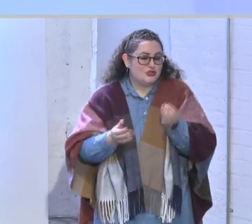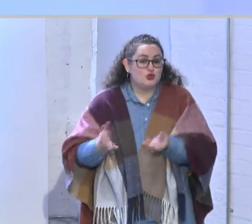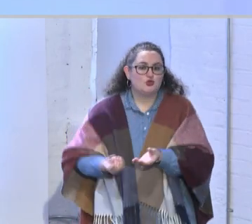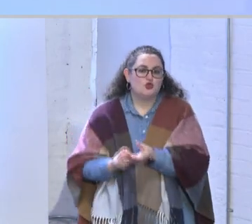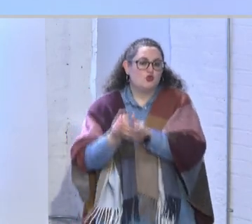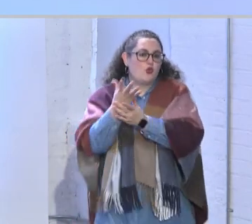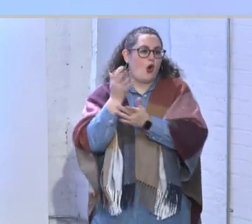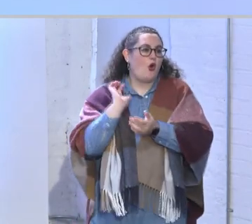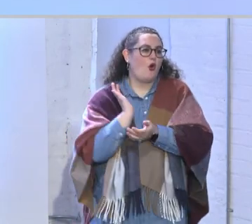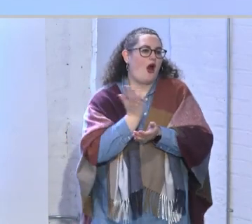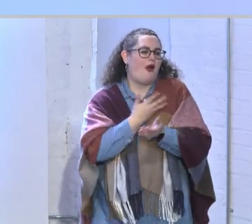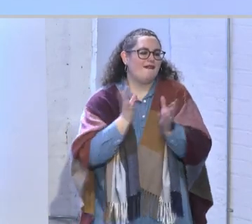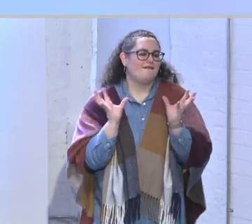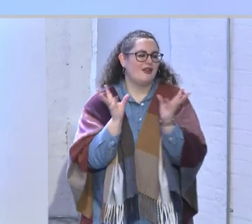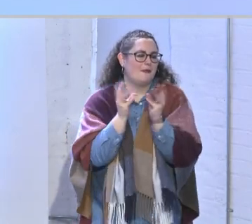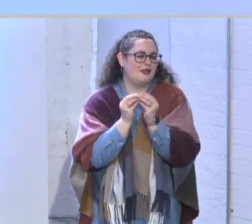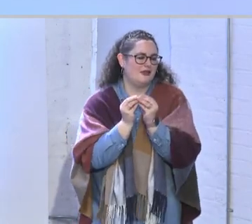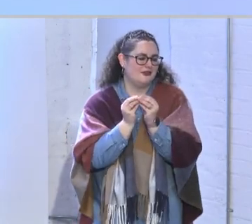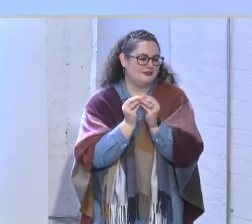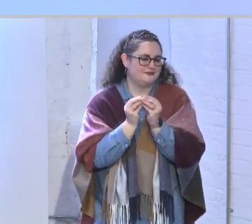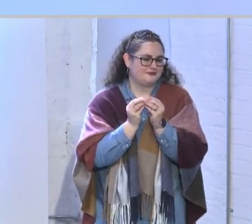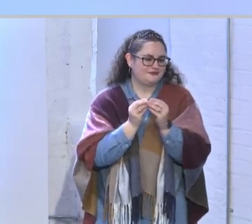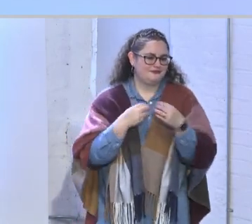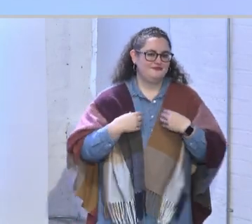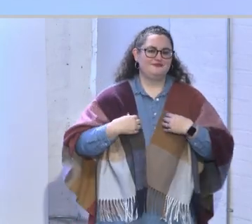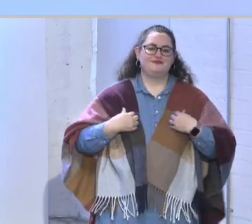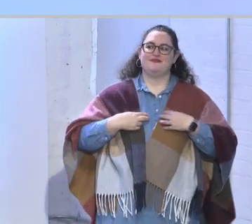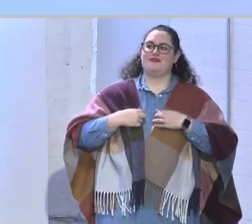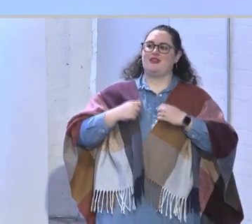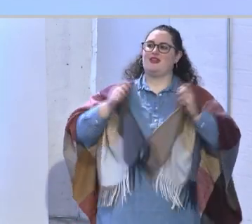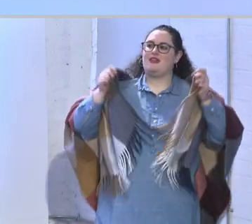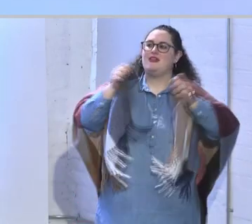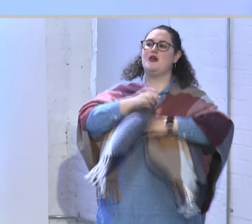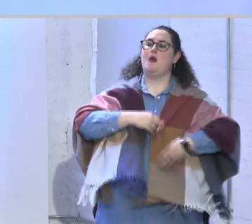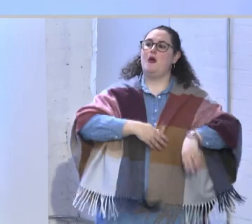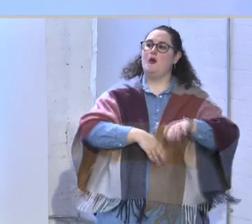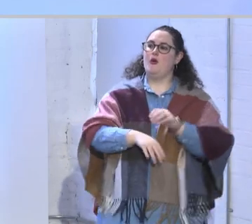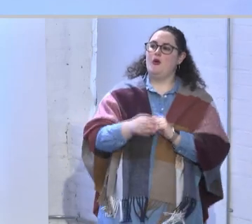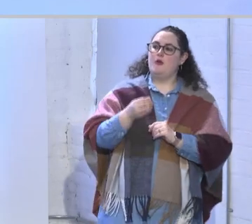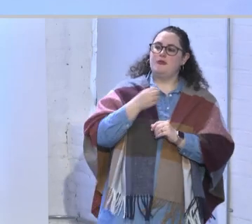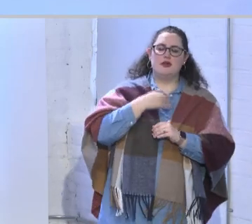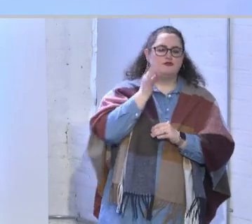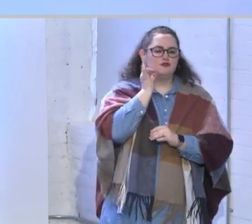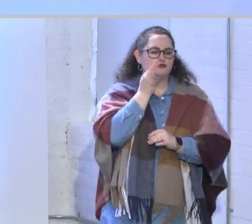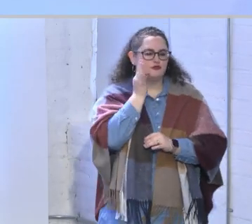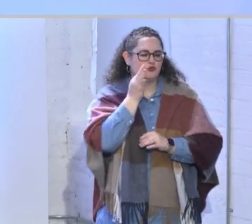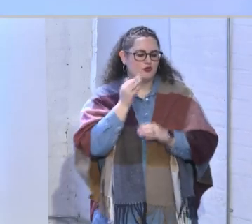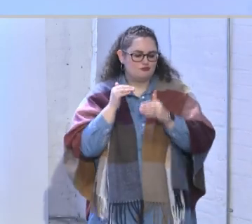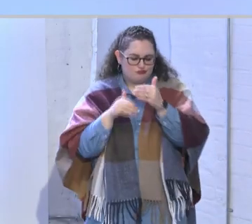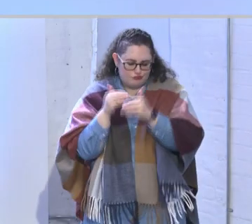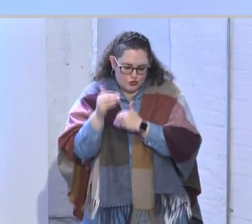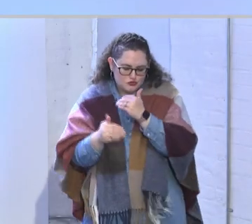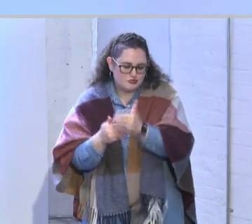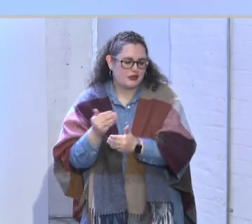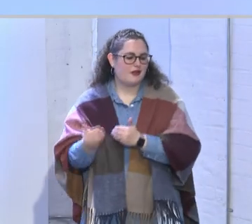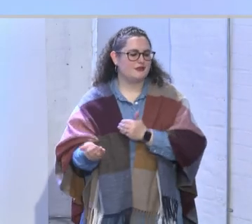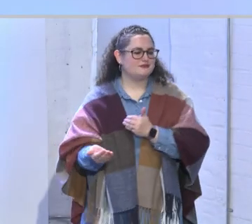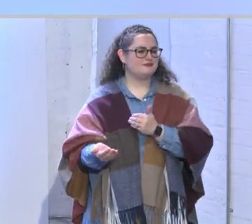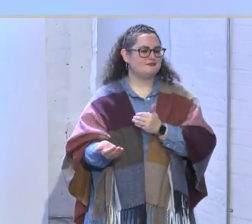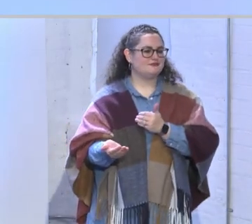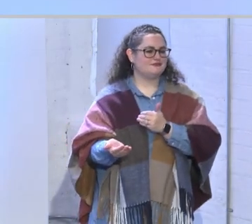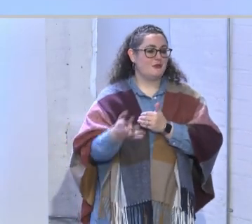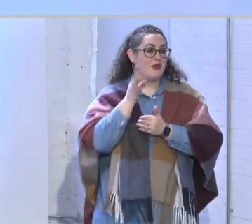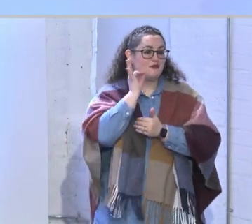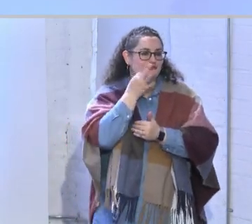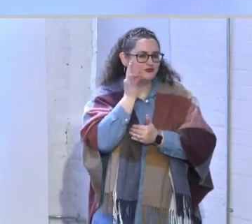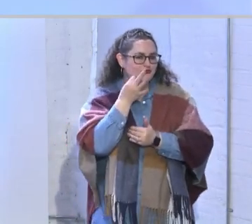says God that in Genesis 1, God blessed them and said to them, be fruitful and multiply and replenish the earth and subdue it. And so he said, be